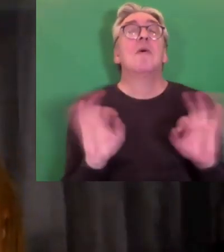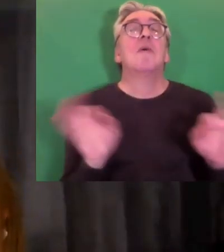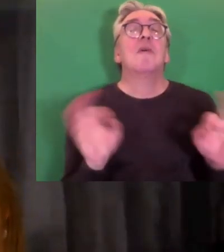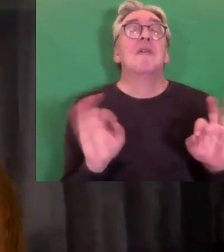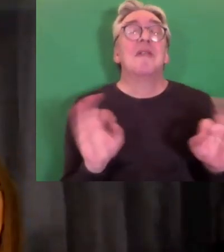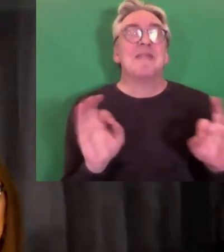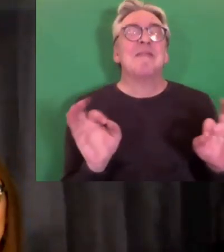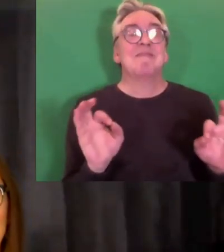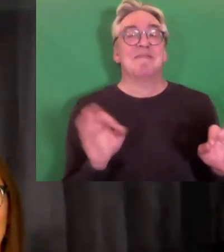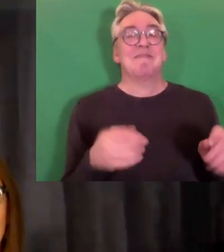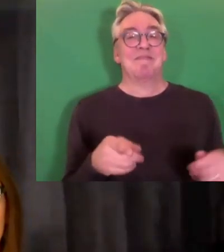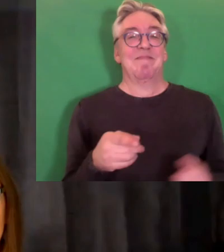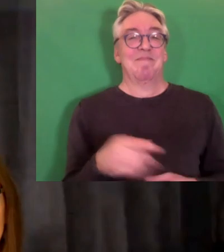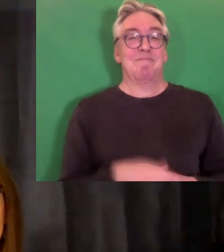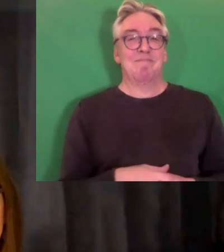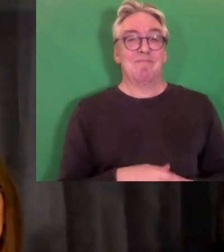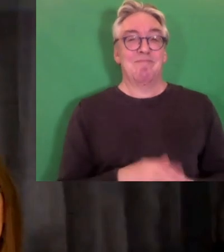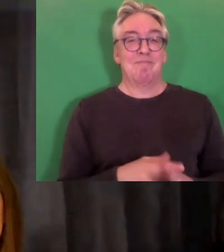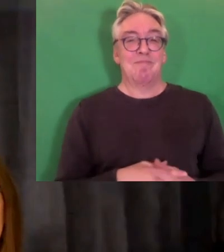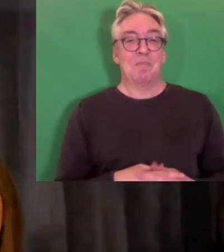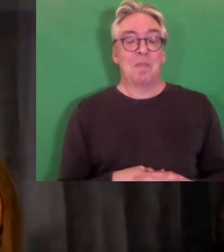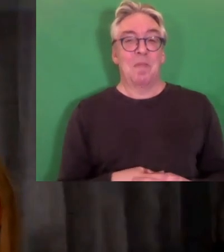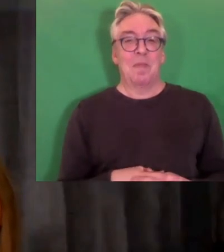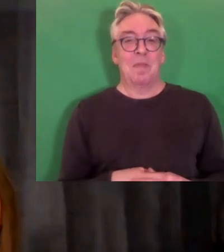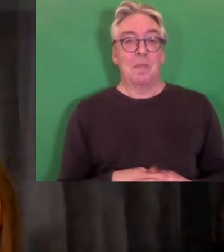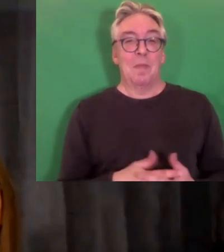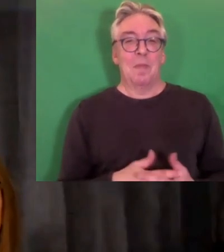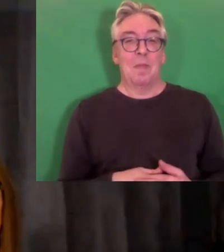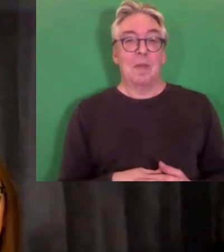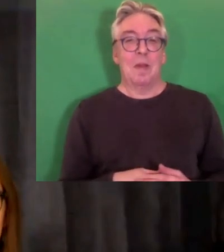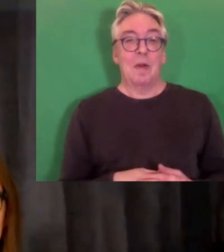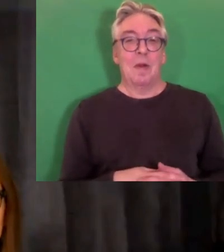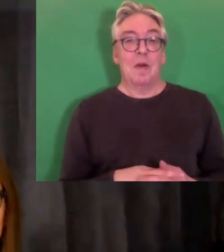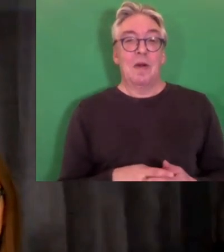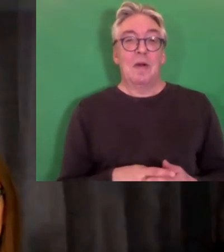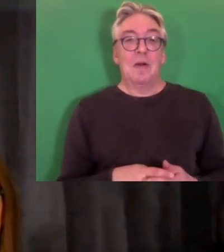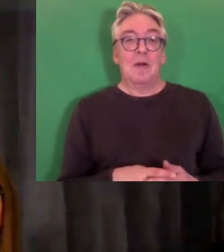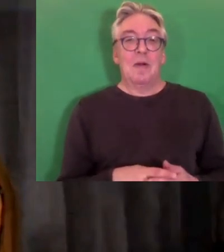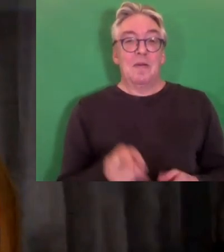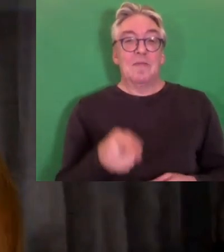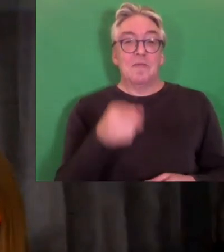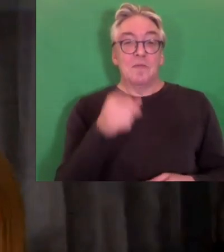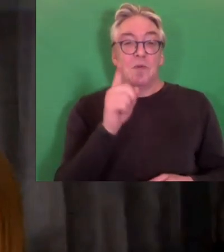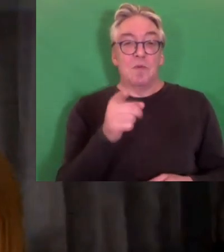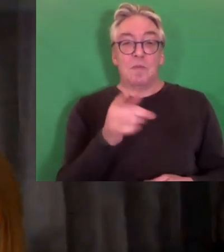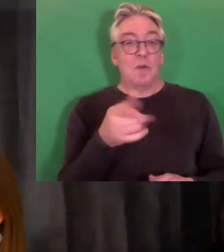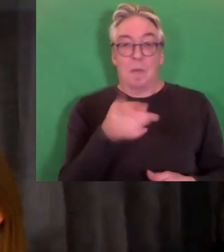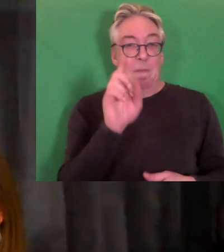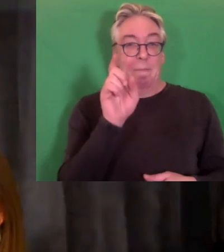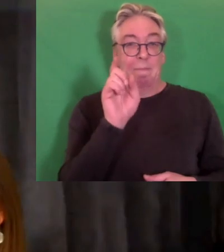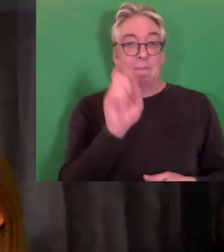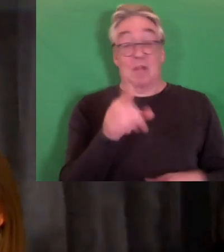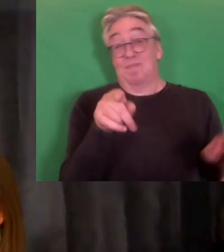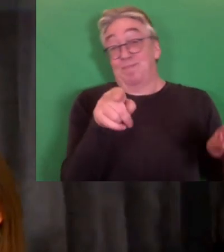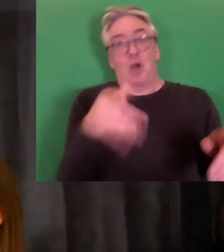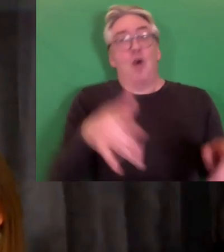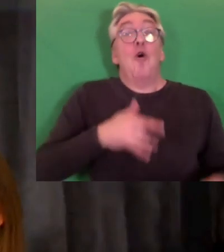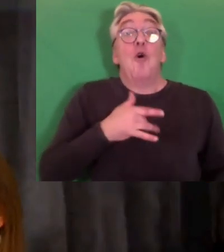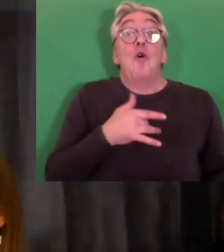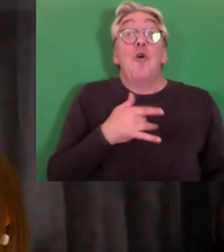you just go through all the rooms in completely darkness, like you would be blind. Yes, that's just the point of